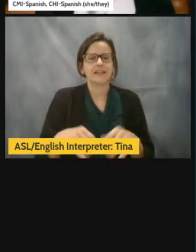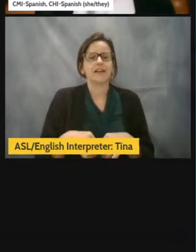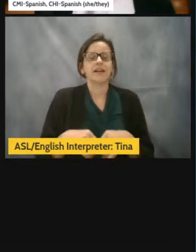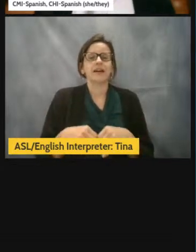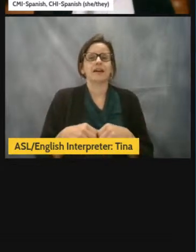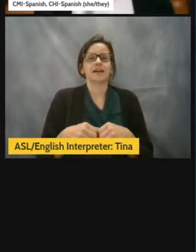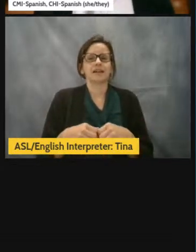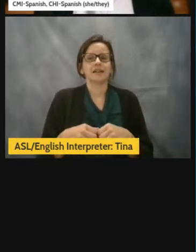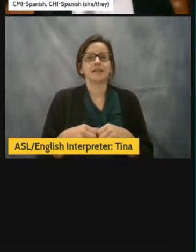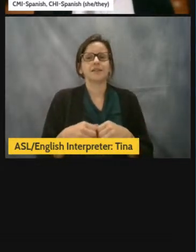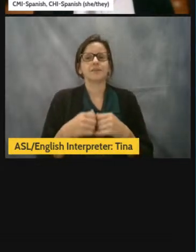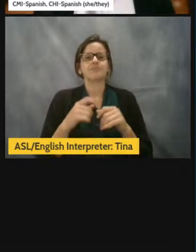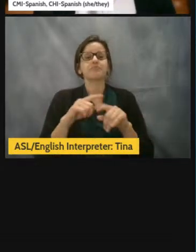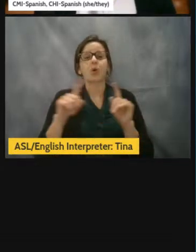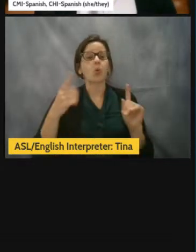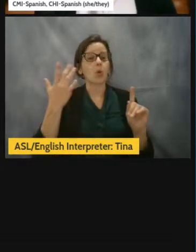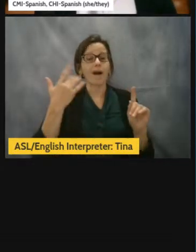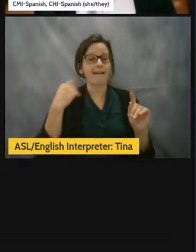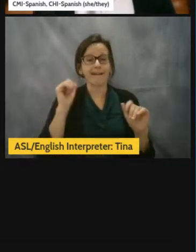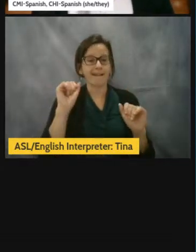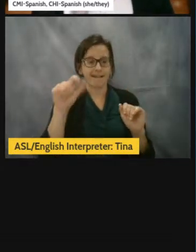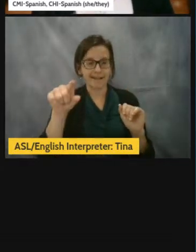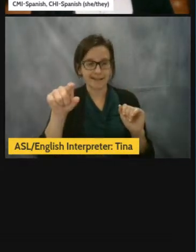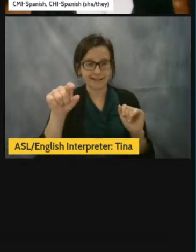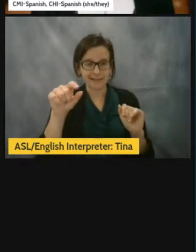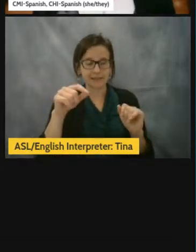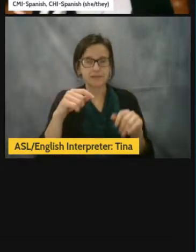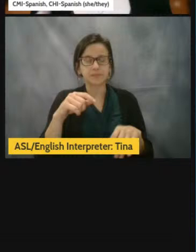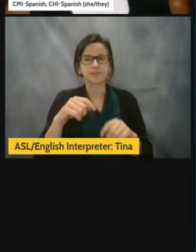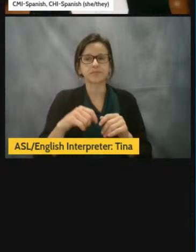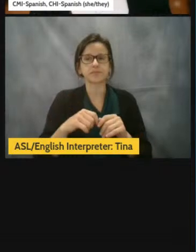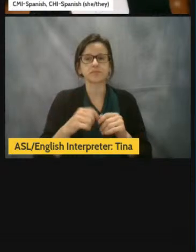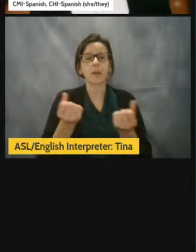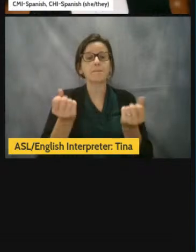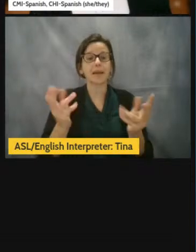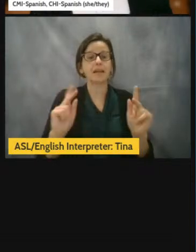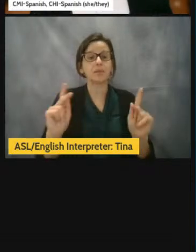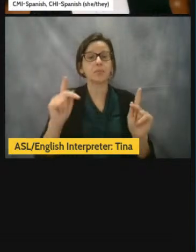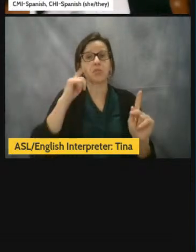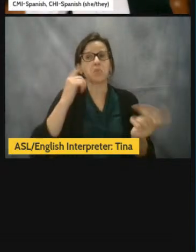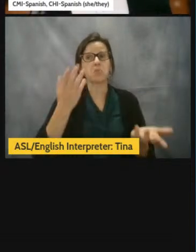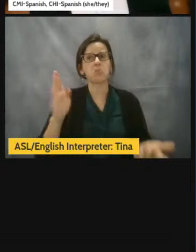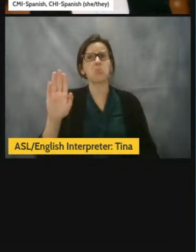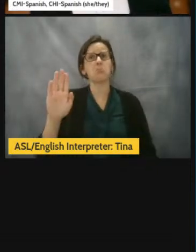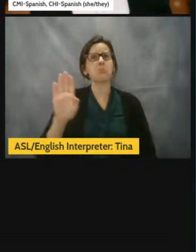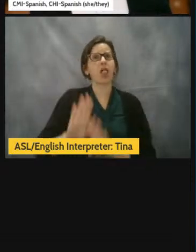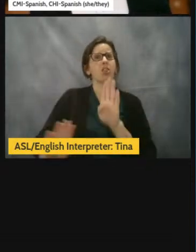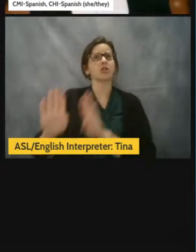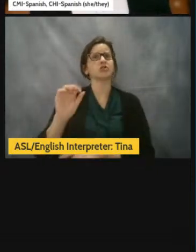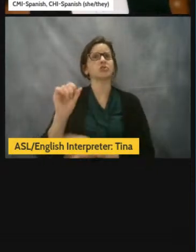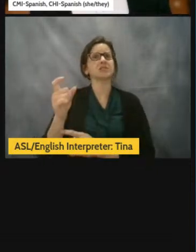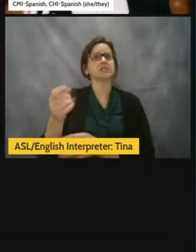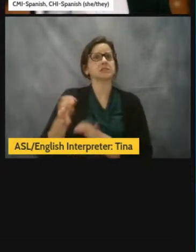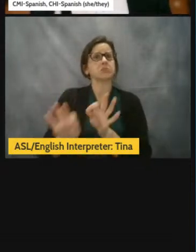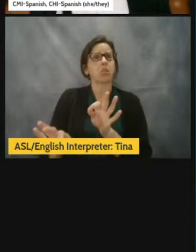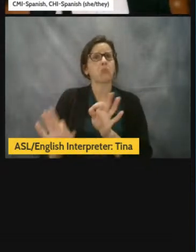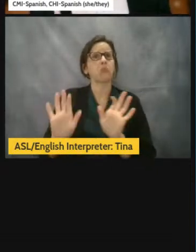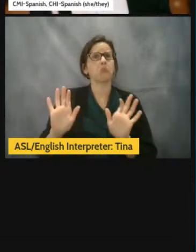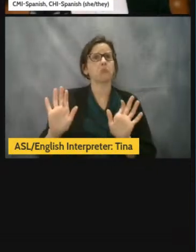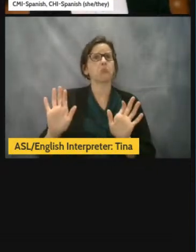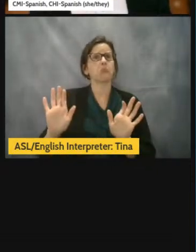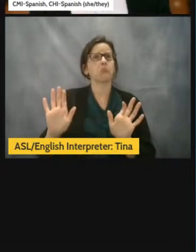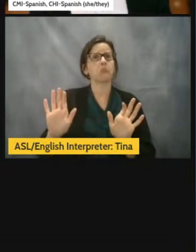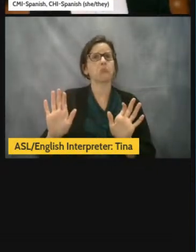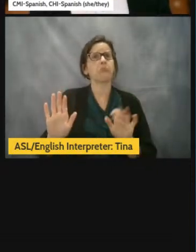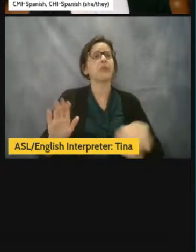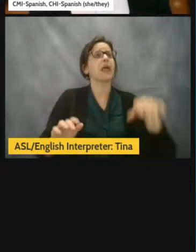those questions is because a lot of people think, well, biological sex is simple. It's column A